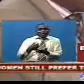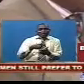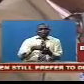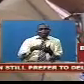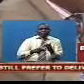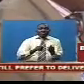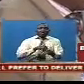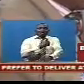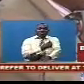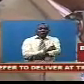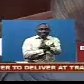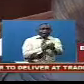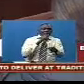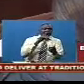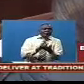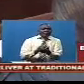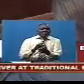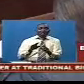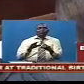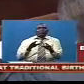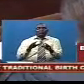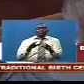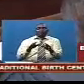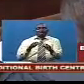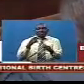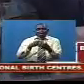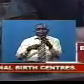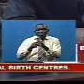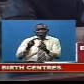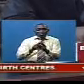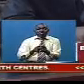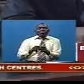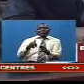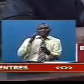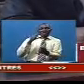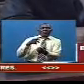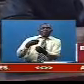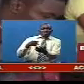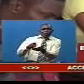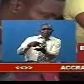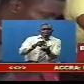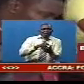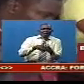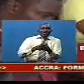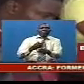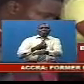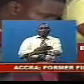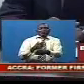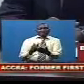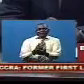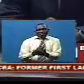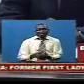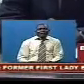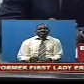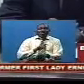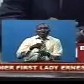Authority, Mr. George Blankson, said that defaulting taxpayers have failed to make satisfactory arrangements to defray their indebtedness to